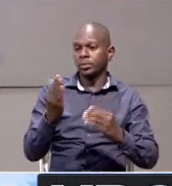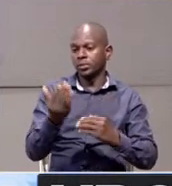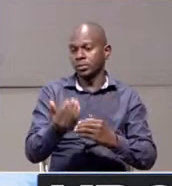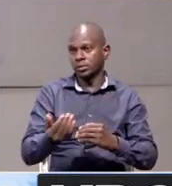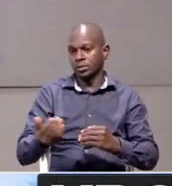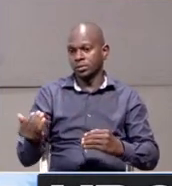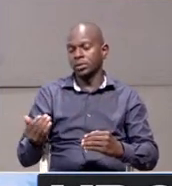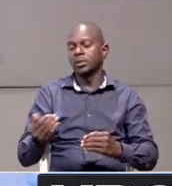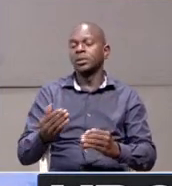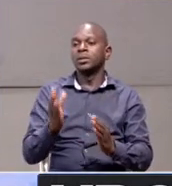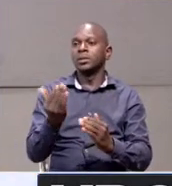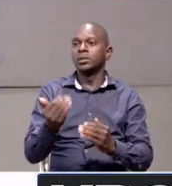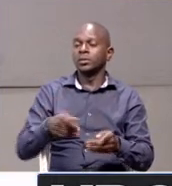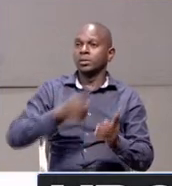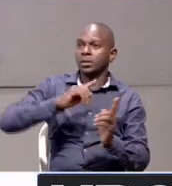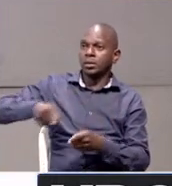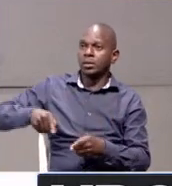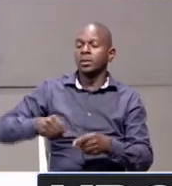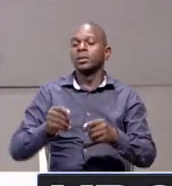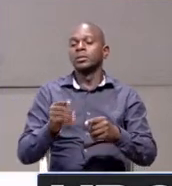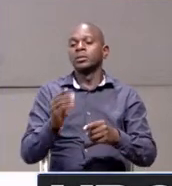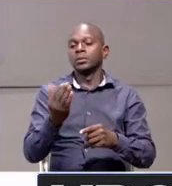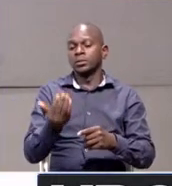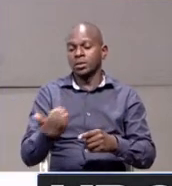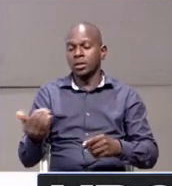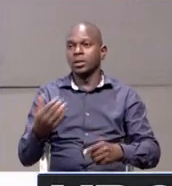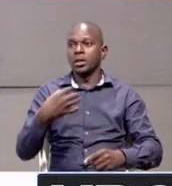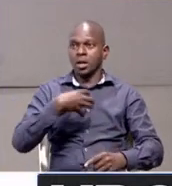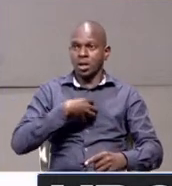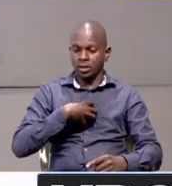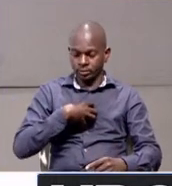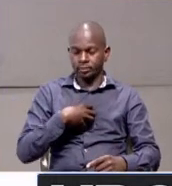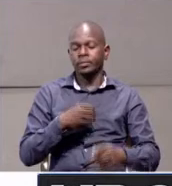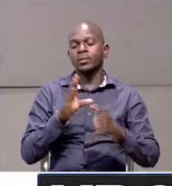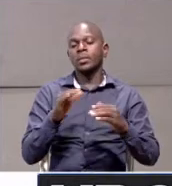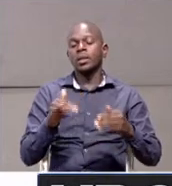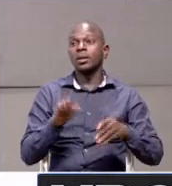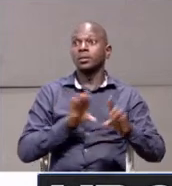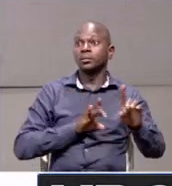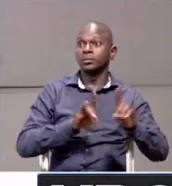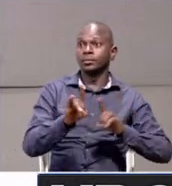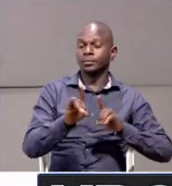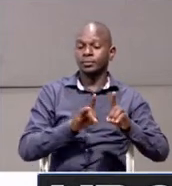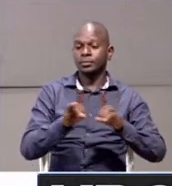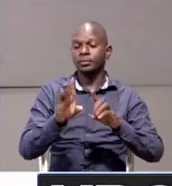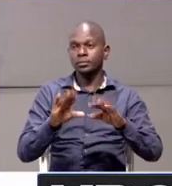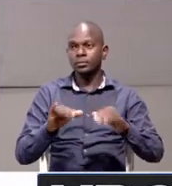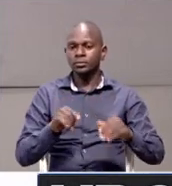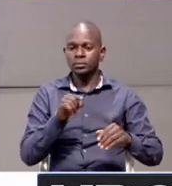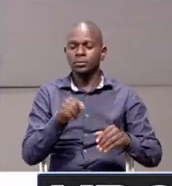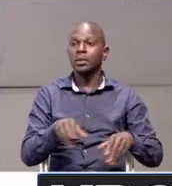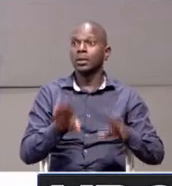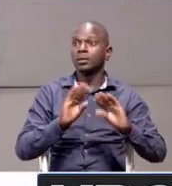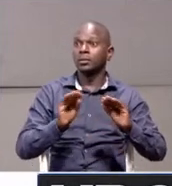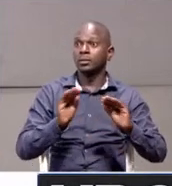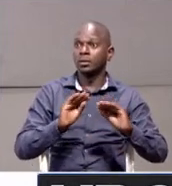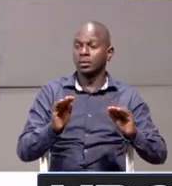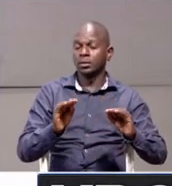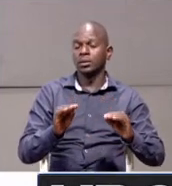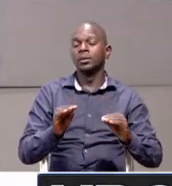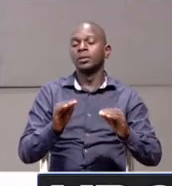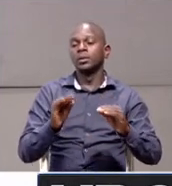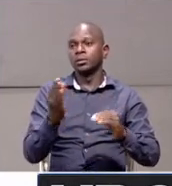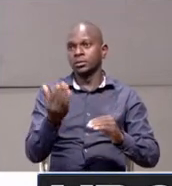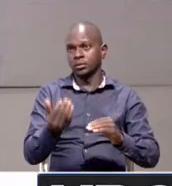child neglect, and child labor. National Children Authority Executive Director Martin Kiza says that the training breaks down the National